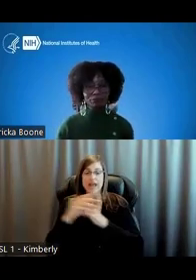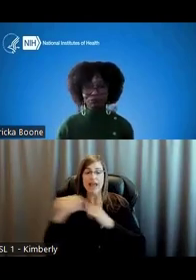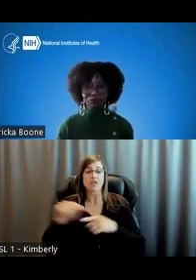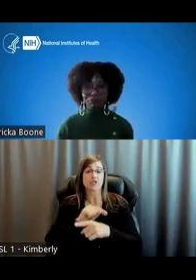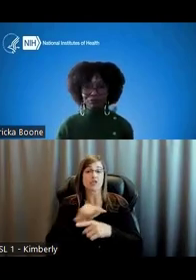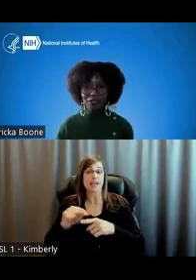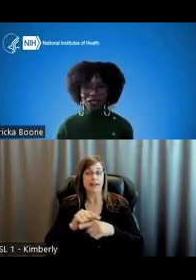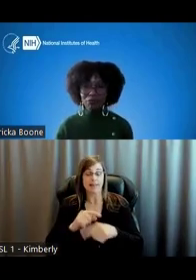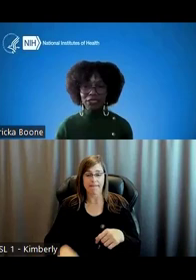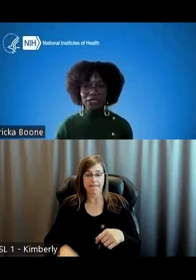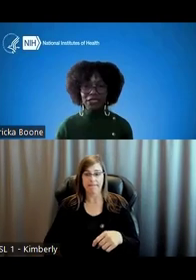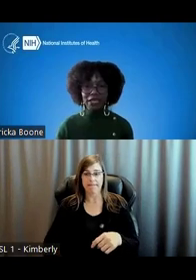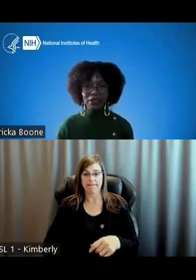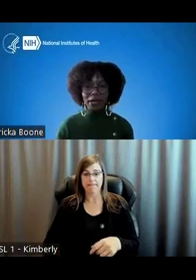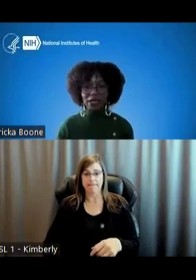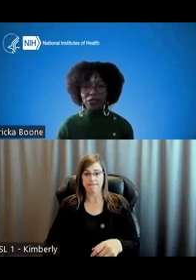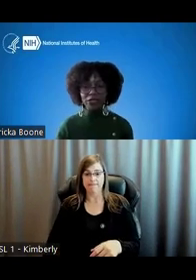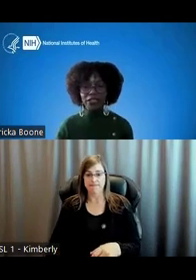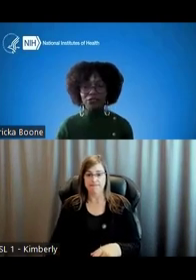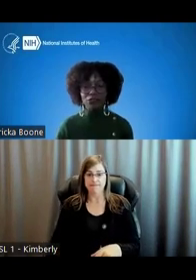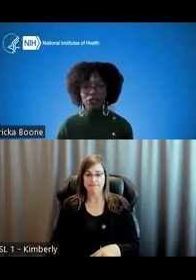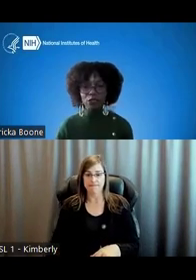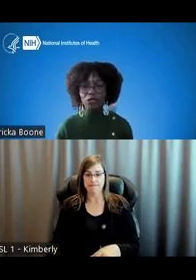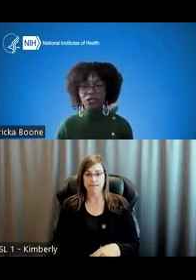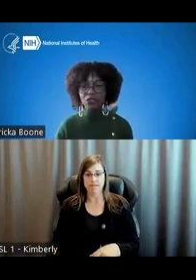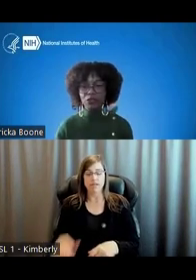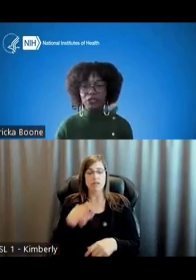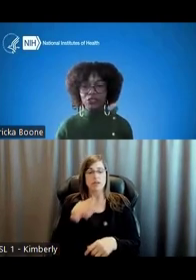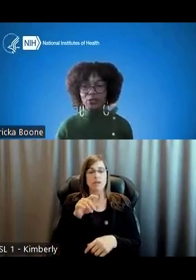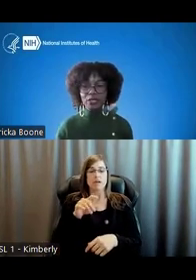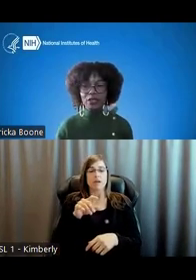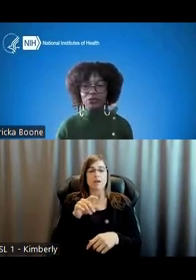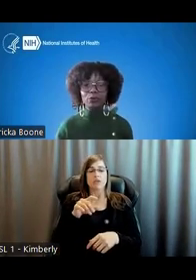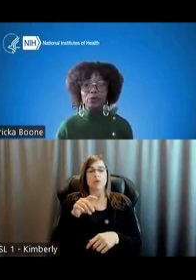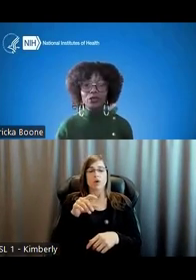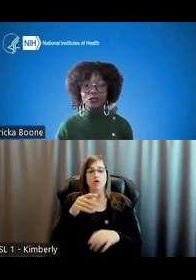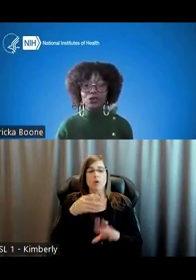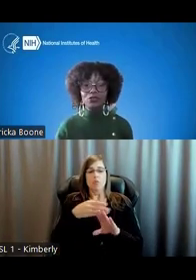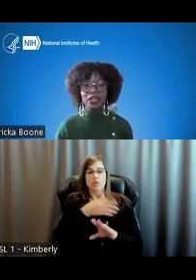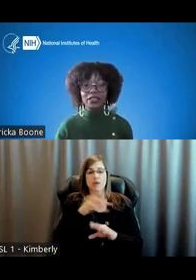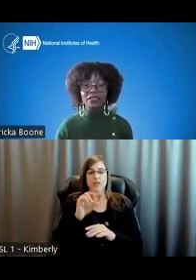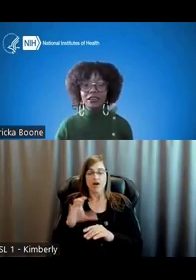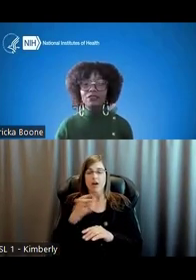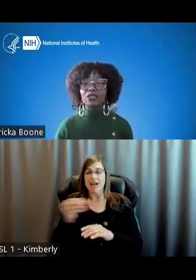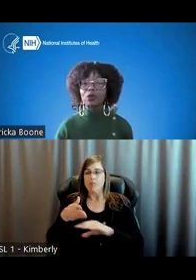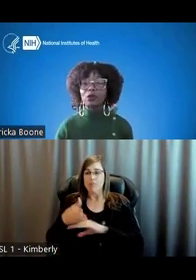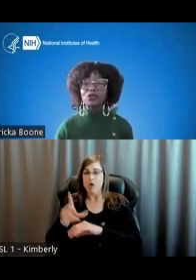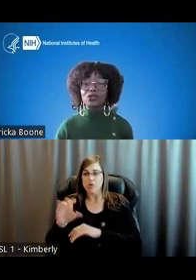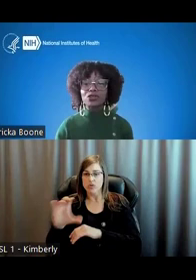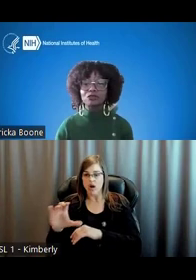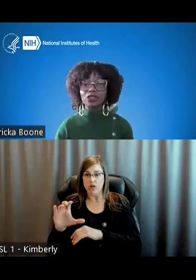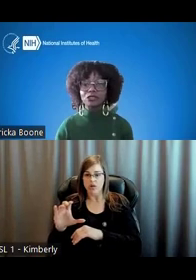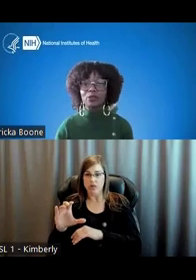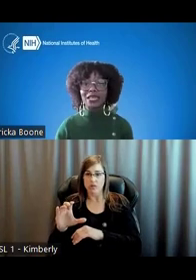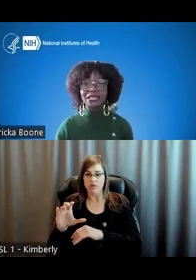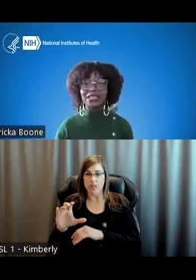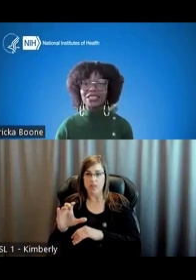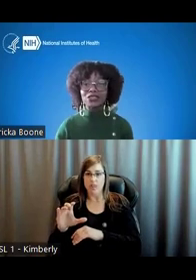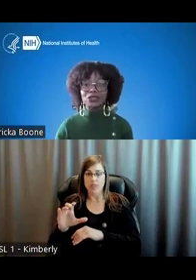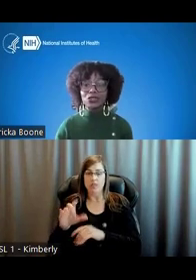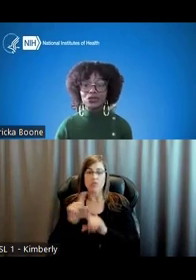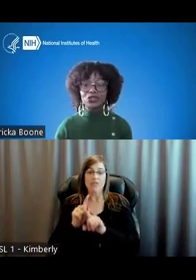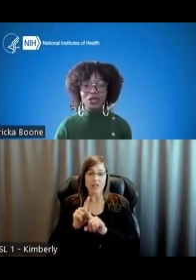training, beginning at the baccalaureate level via predoctoral fellowships and through the postdoctoral phase via the postdoctoral fellowships